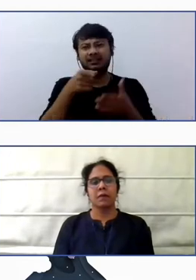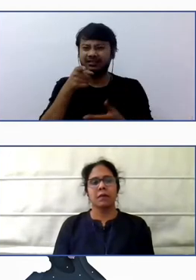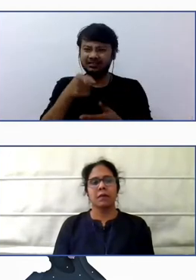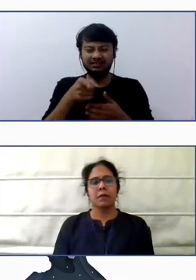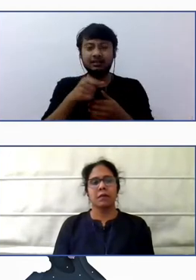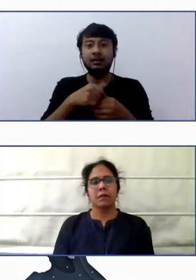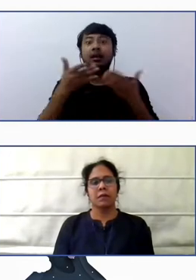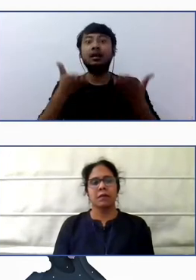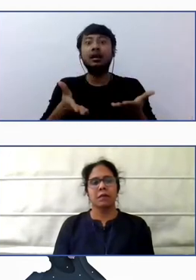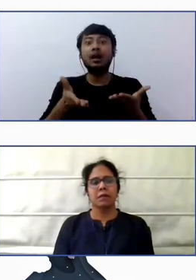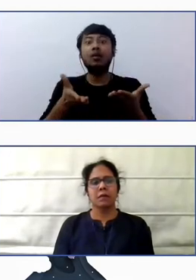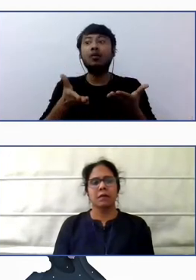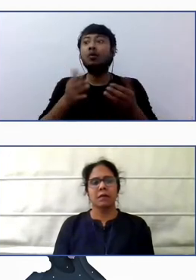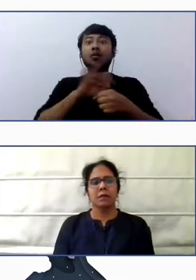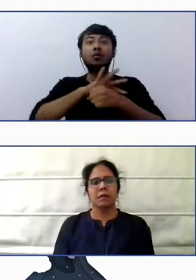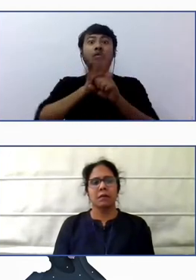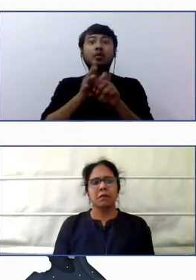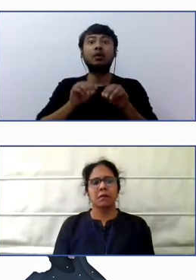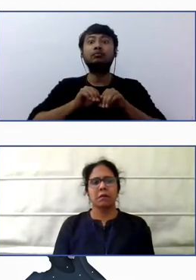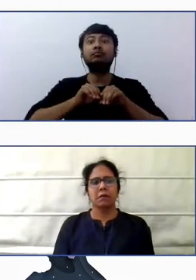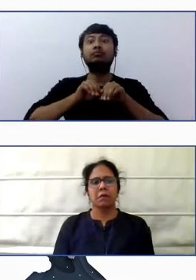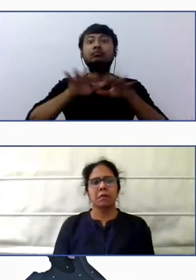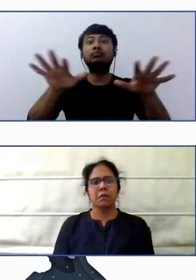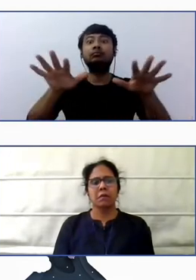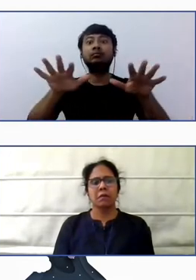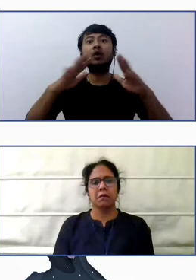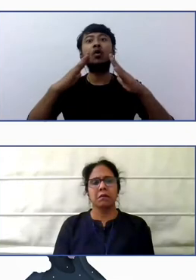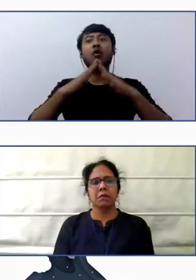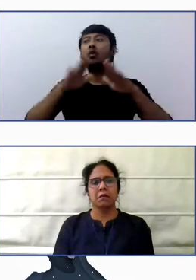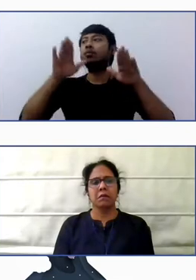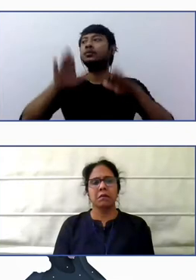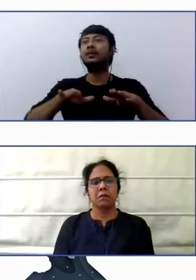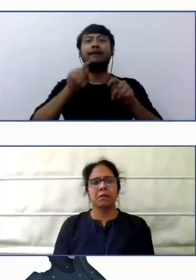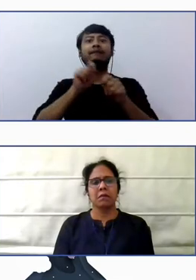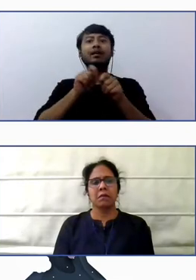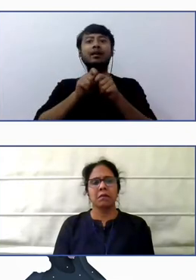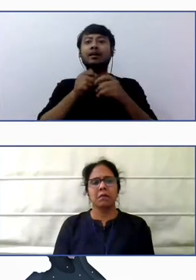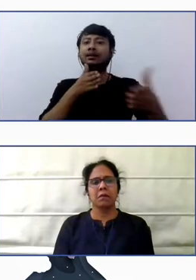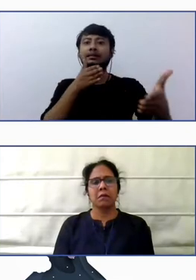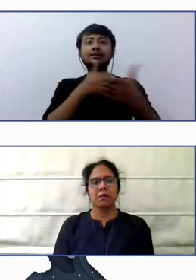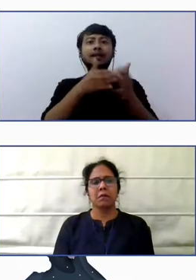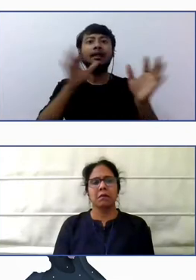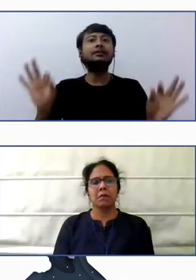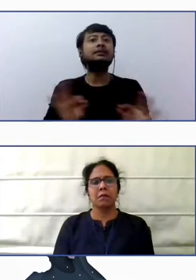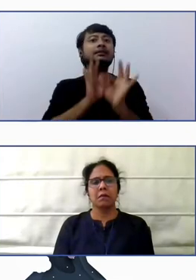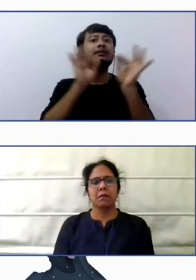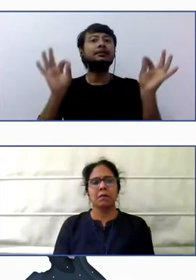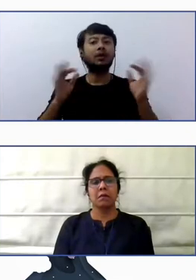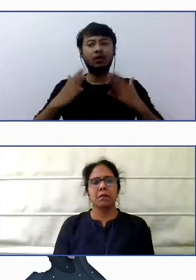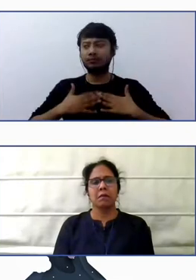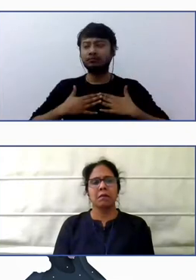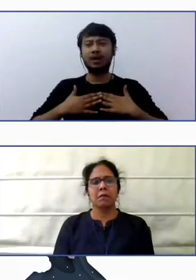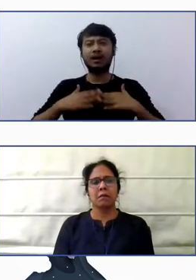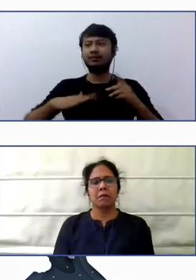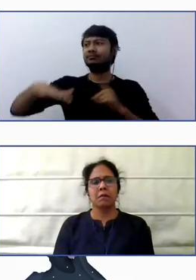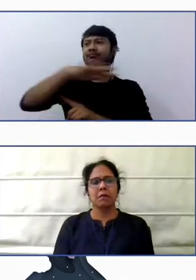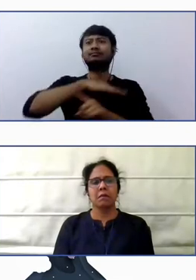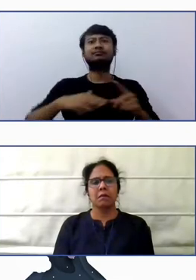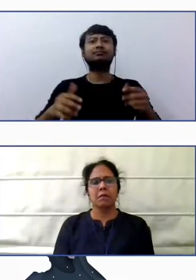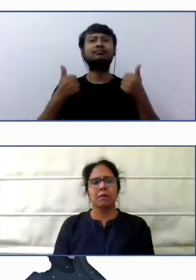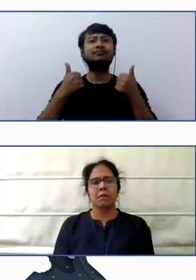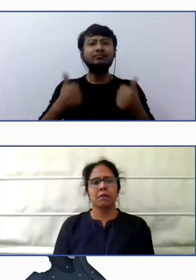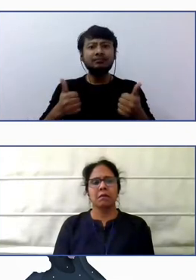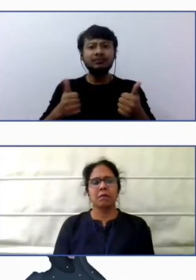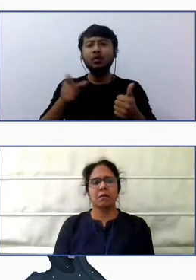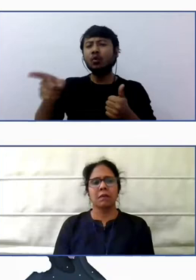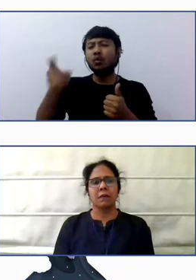I believe there is no infrastructure barriers as we are working from home in our own space. Do you have any inputs or thoughts on